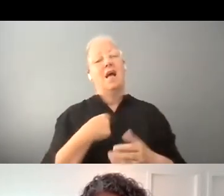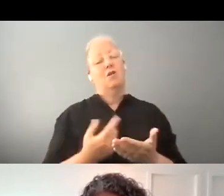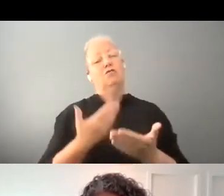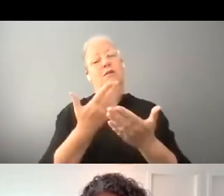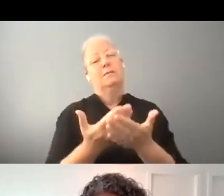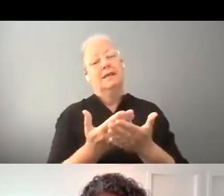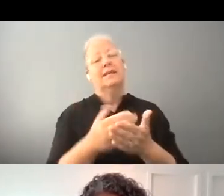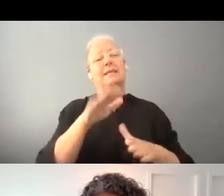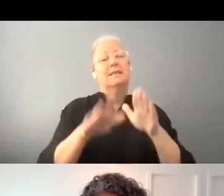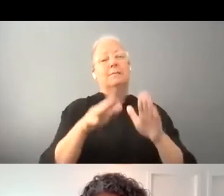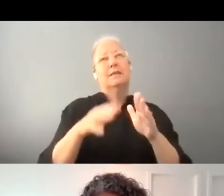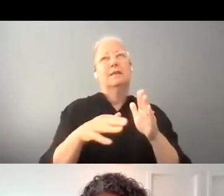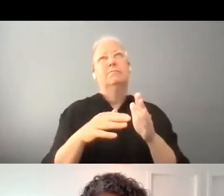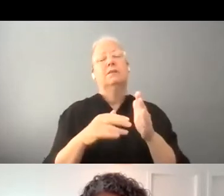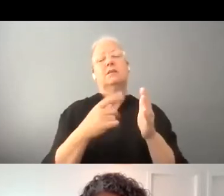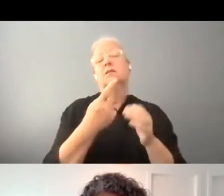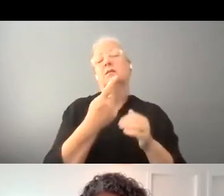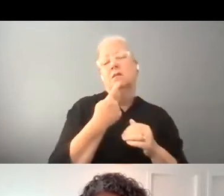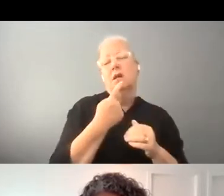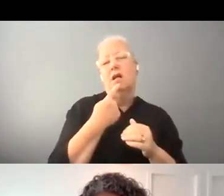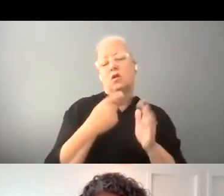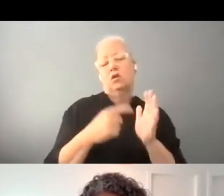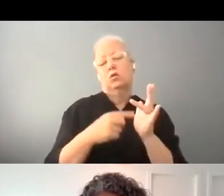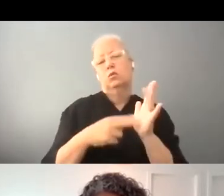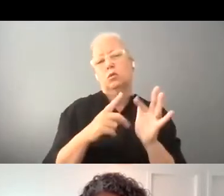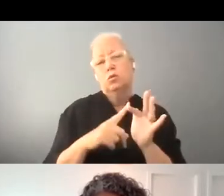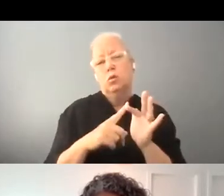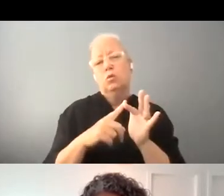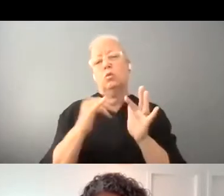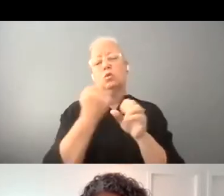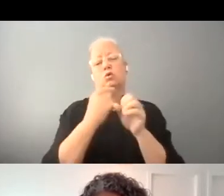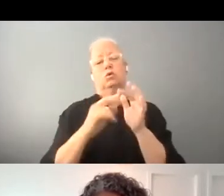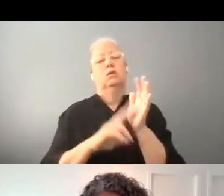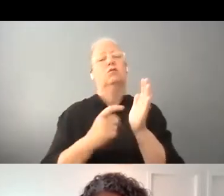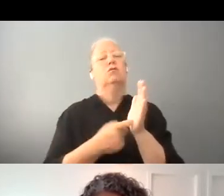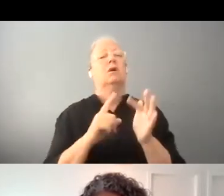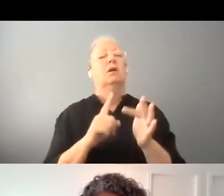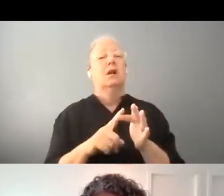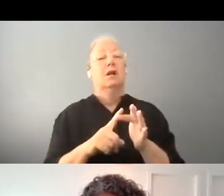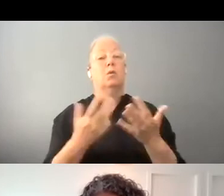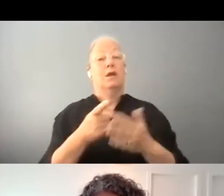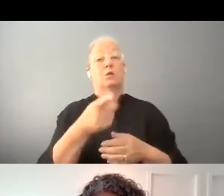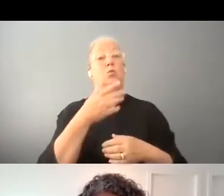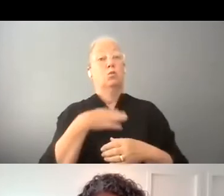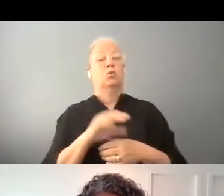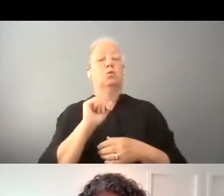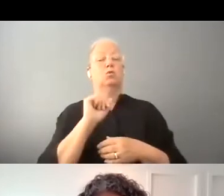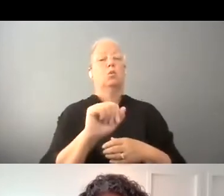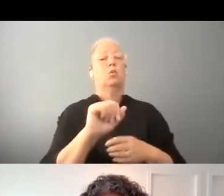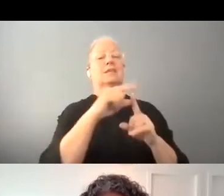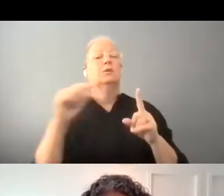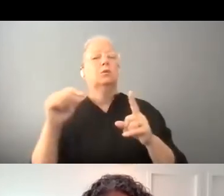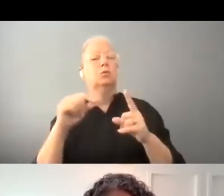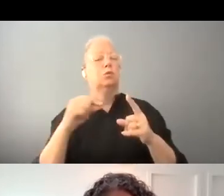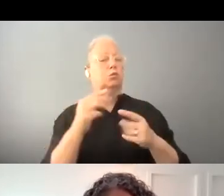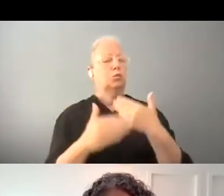style or genre as to the story that you're hoping to take through Digital Originals. And just so we can see whether you